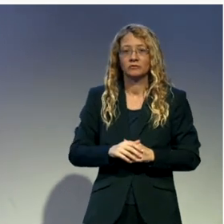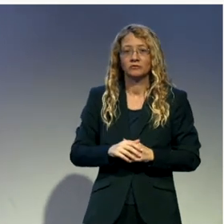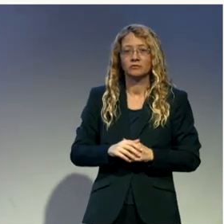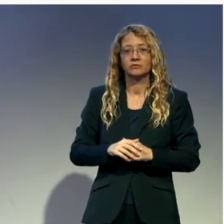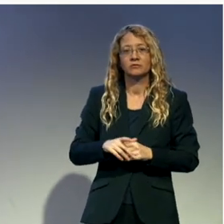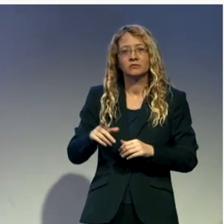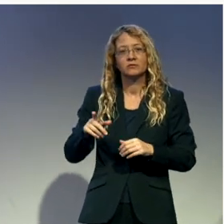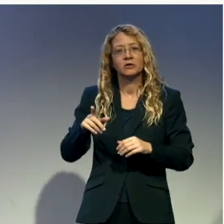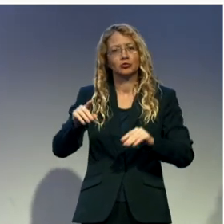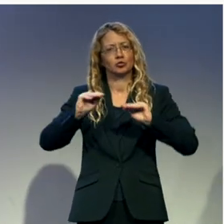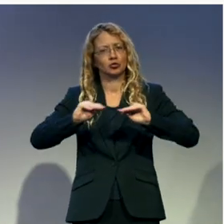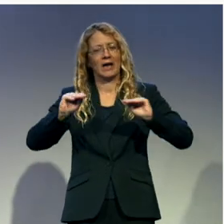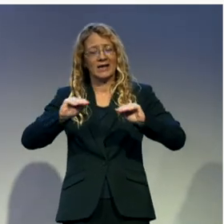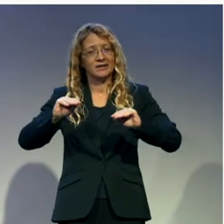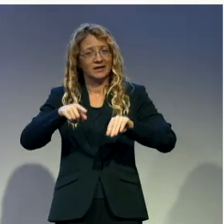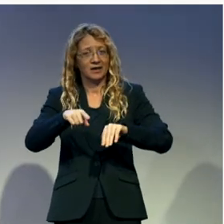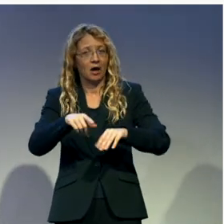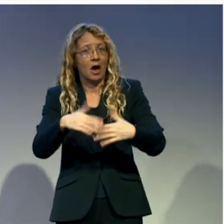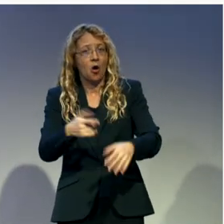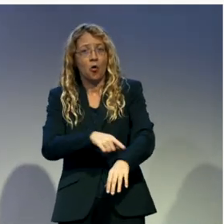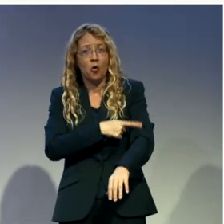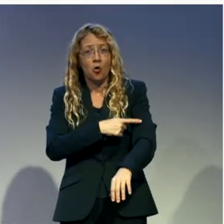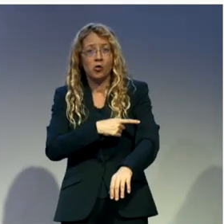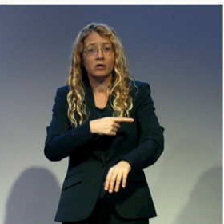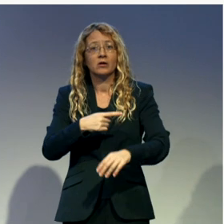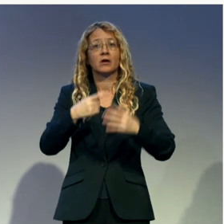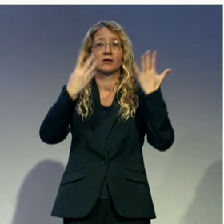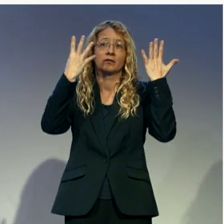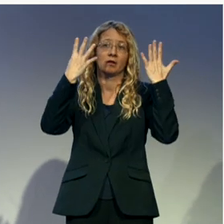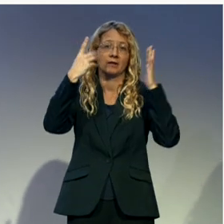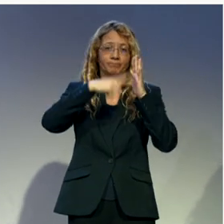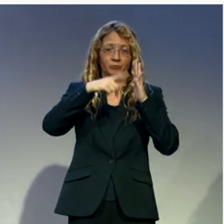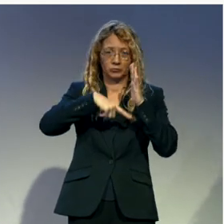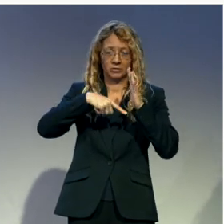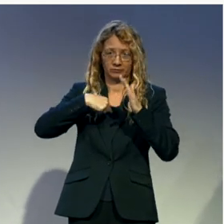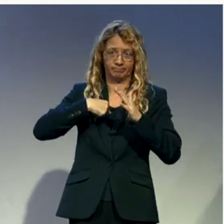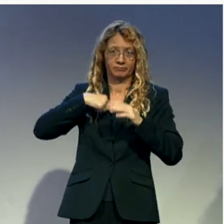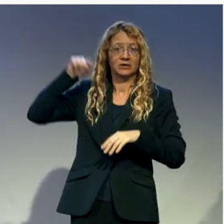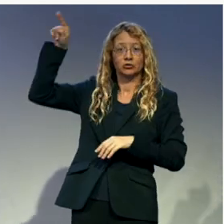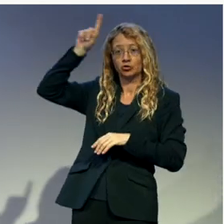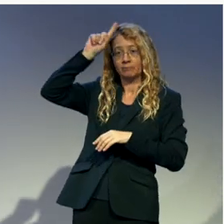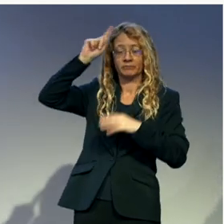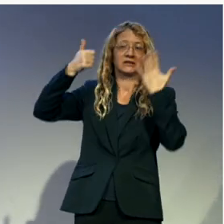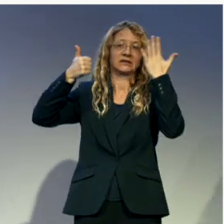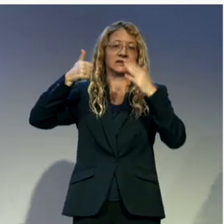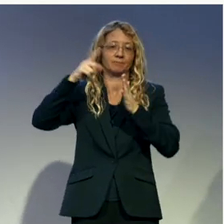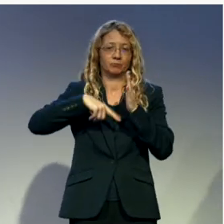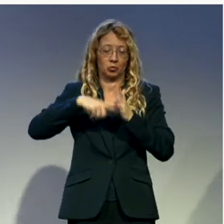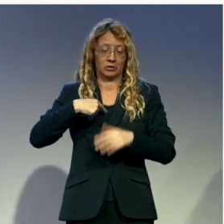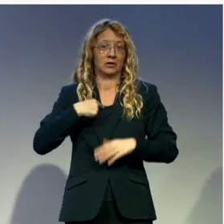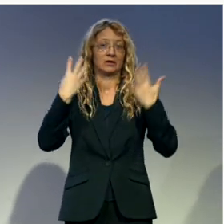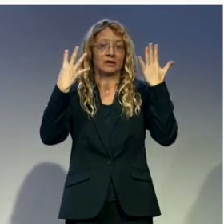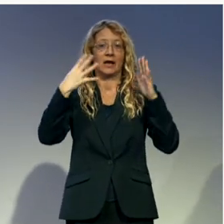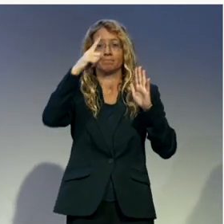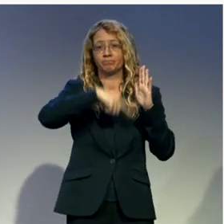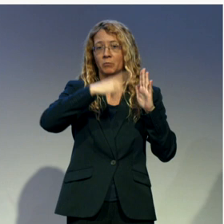9 months in India. In Germany, it's 6 months. And 9 months plus 3 months of internship in a hospital to